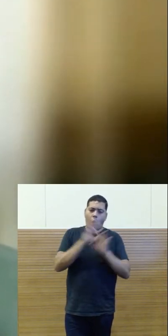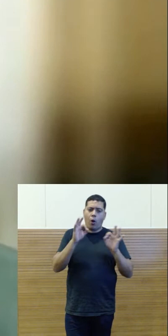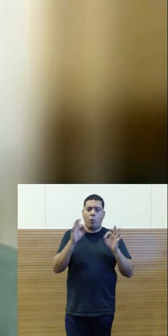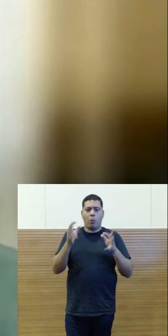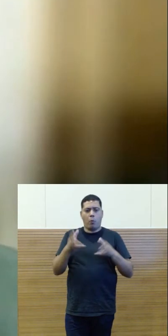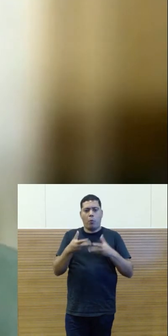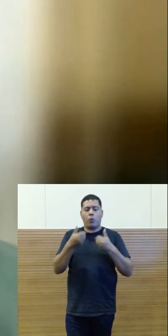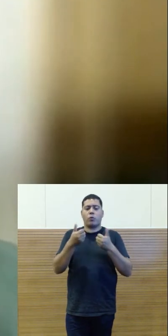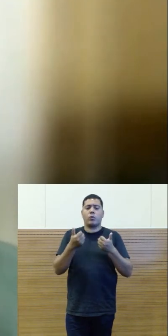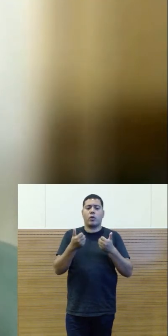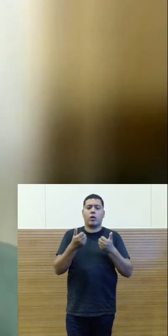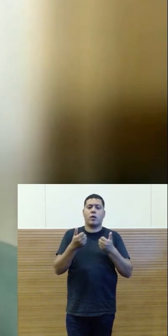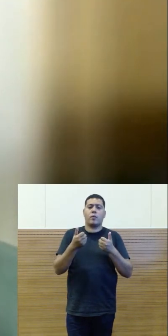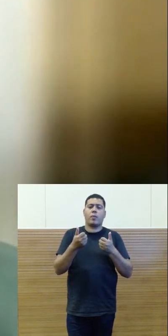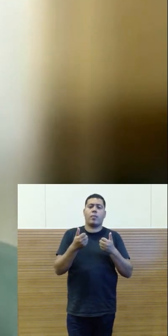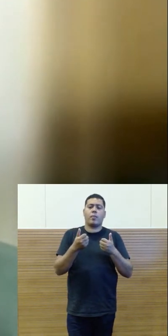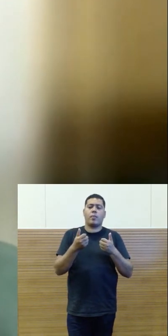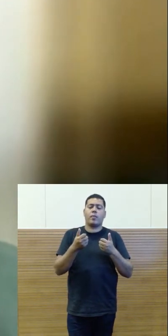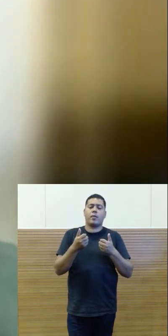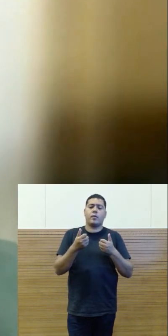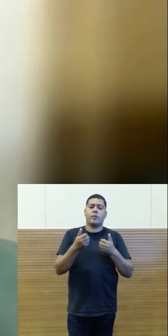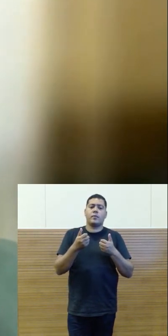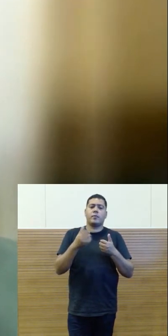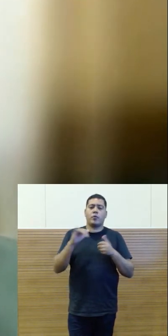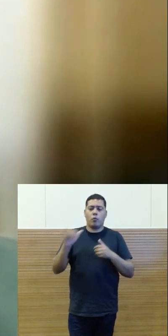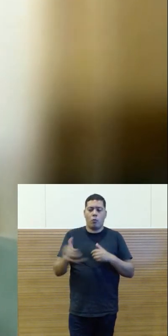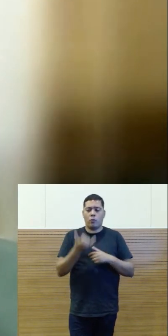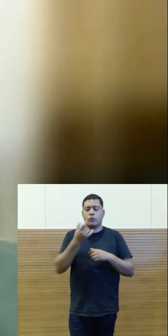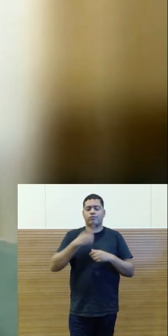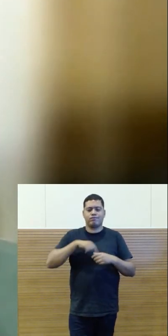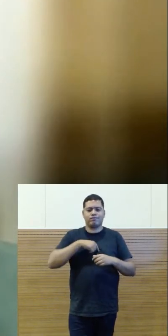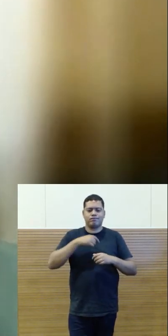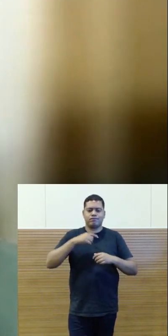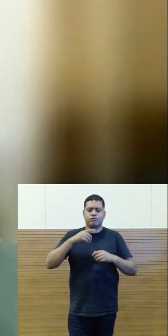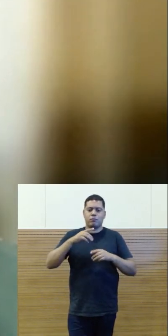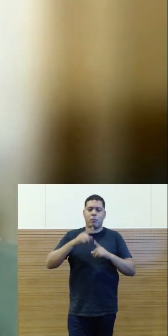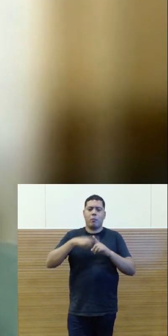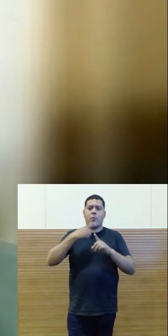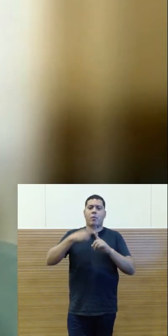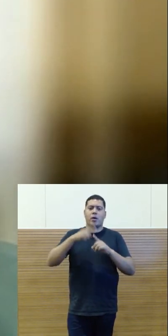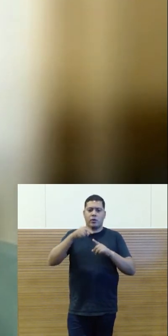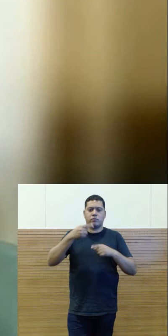And I believe it is a great opportunity to strengthen even more this debate.